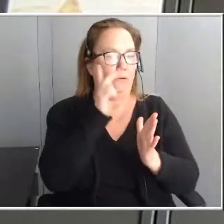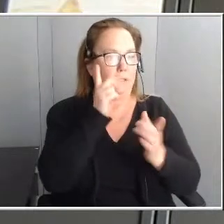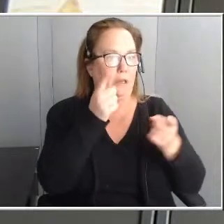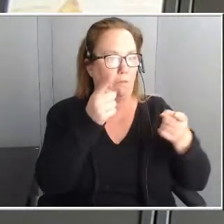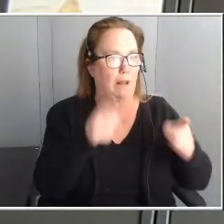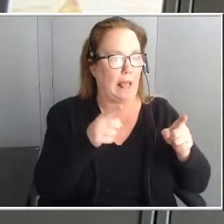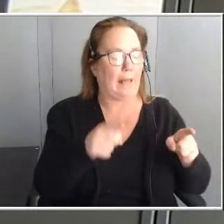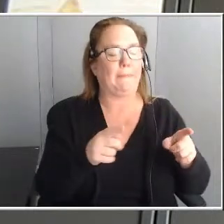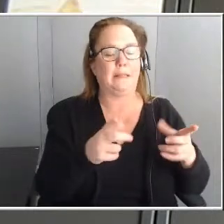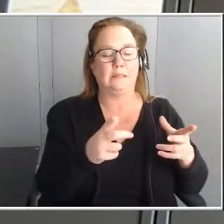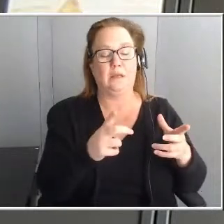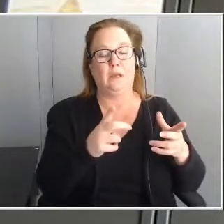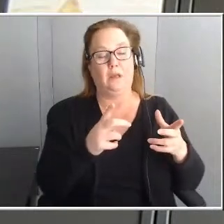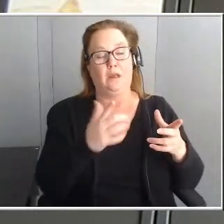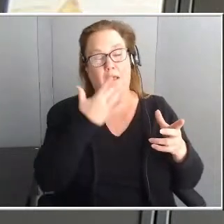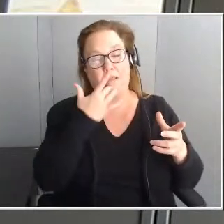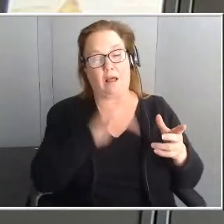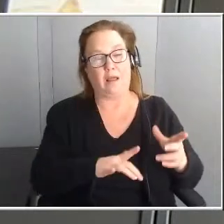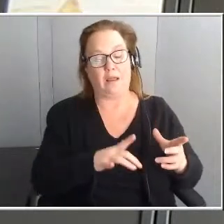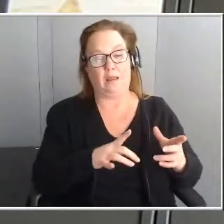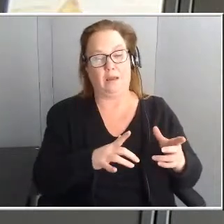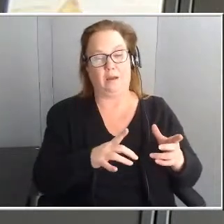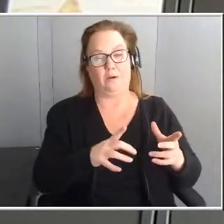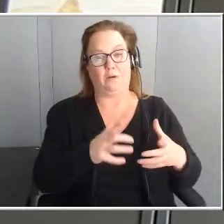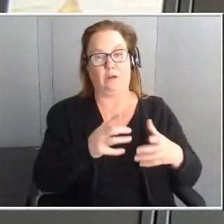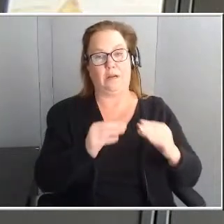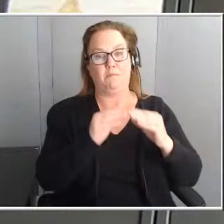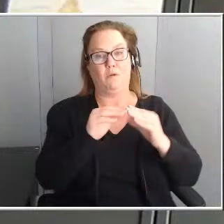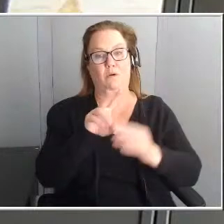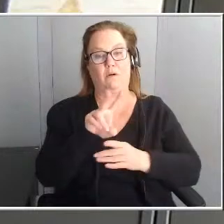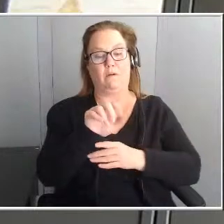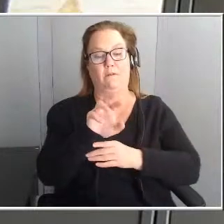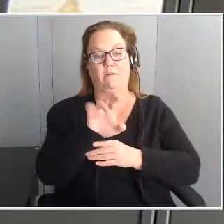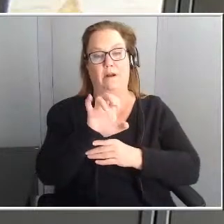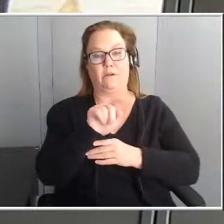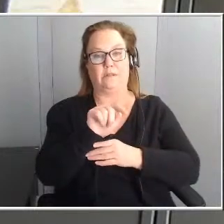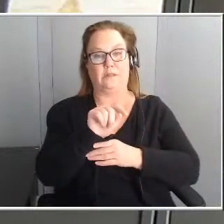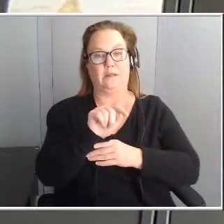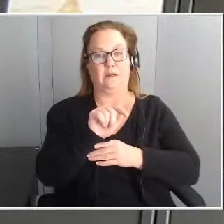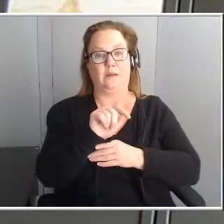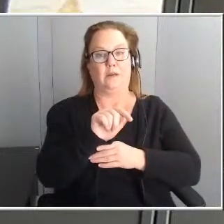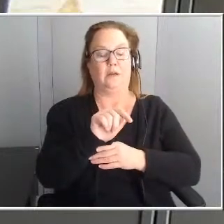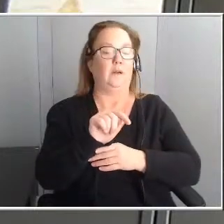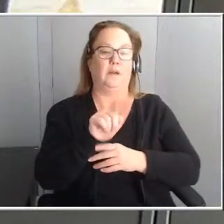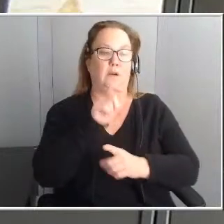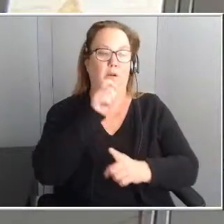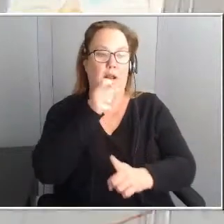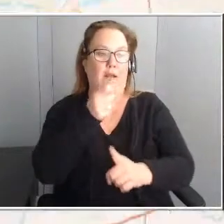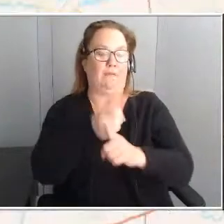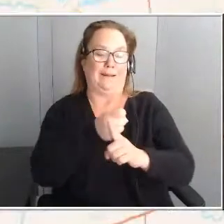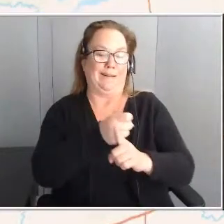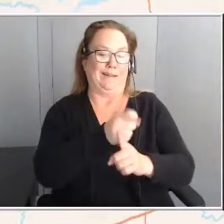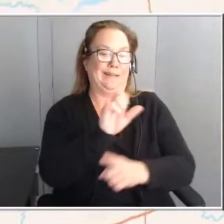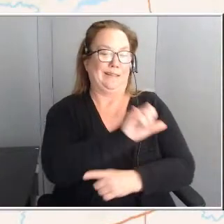And fortunately, although we're getting a lot of new variants in, none of them are doing what Delta did or what Omicron